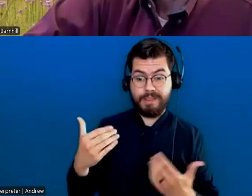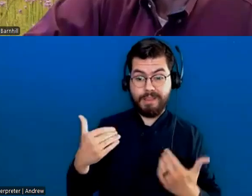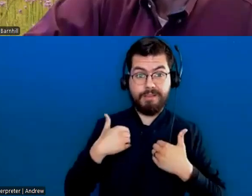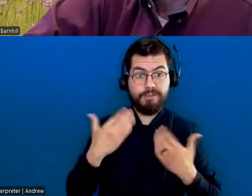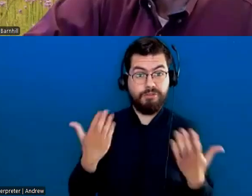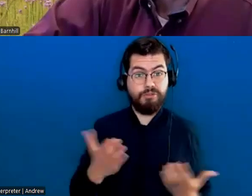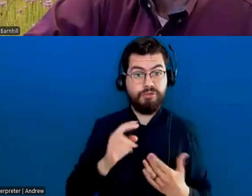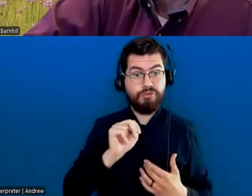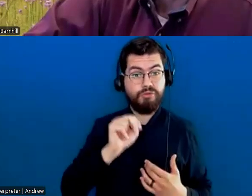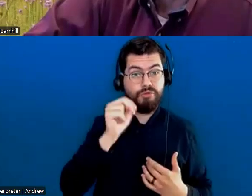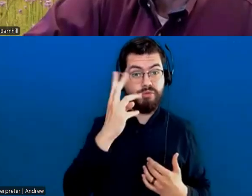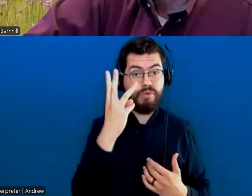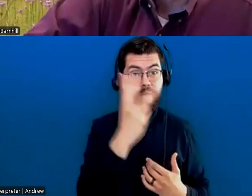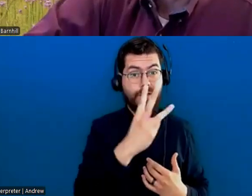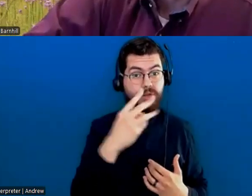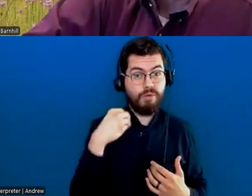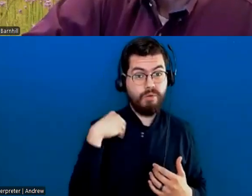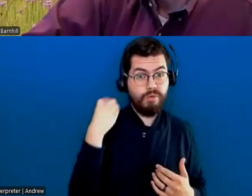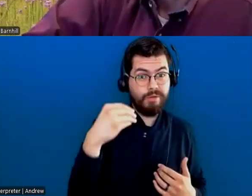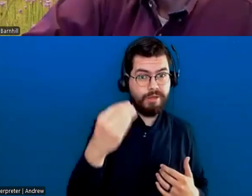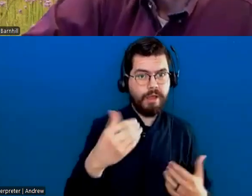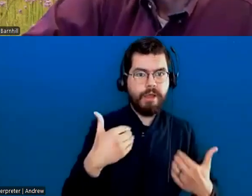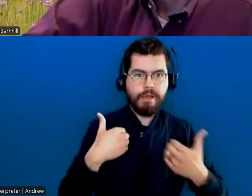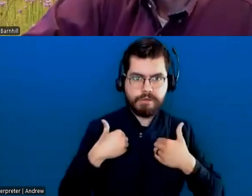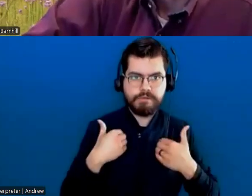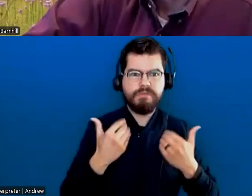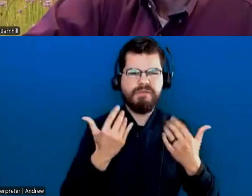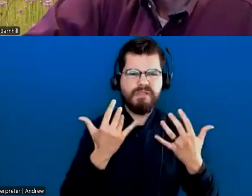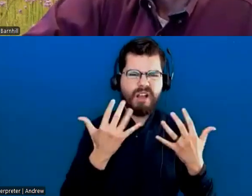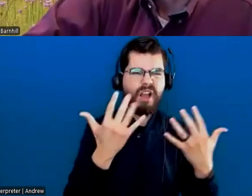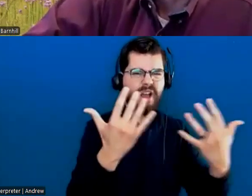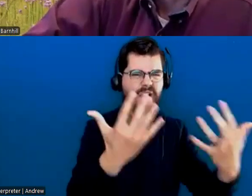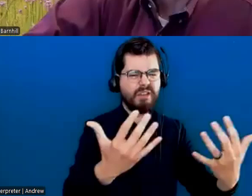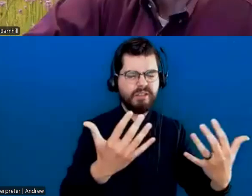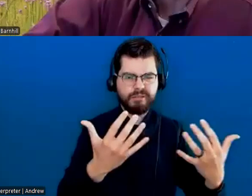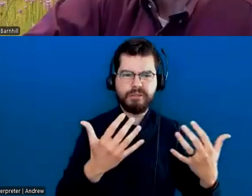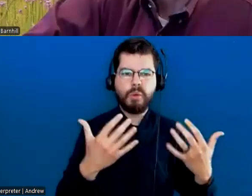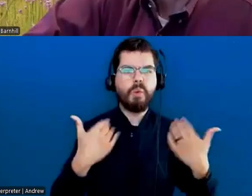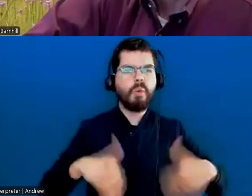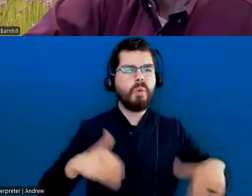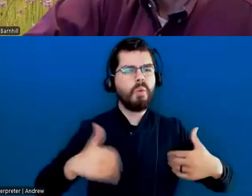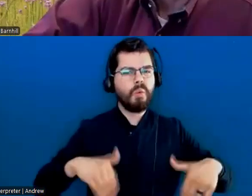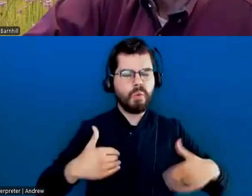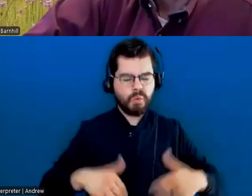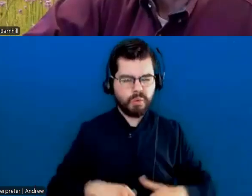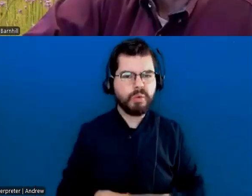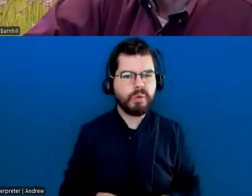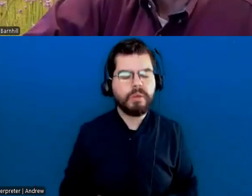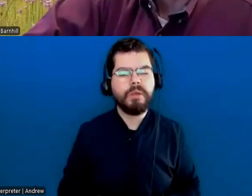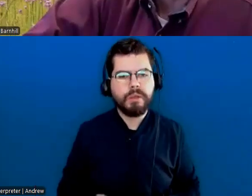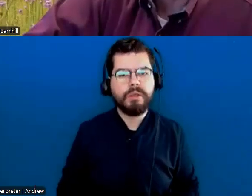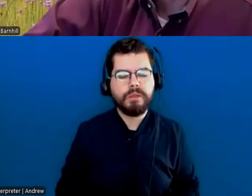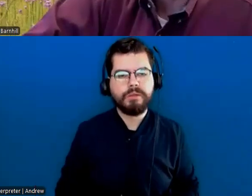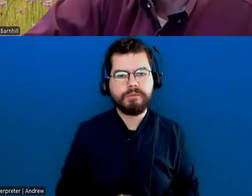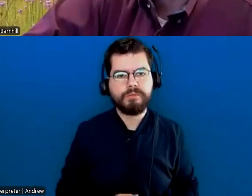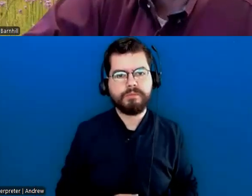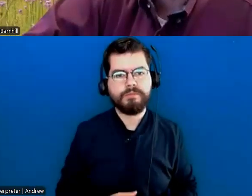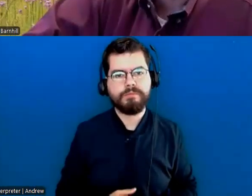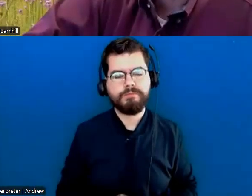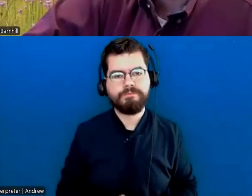northwest part of Oregon, or of the nation. So there's